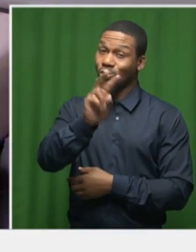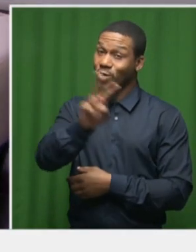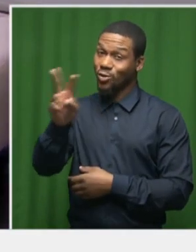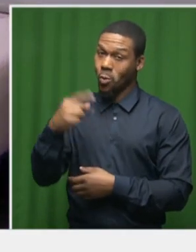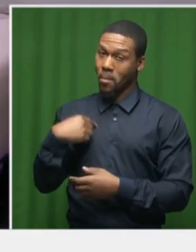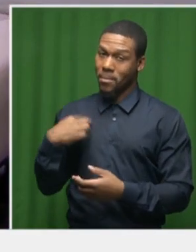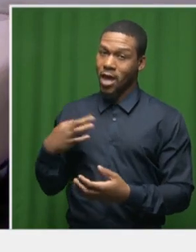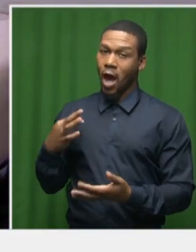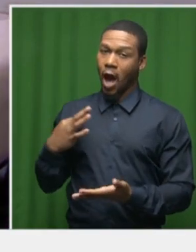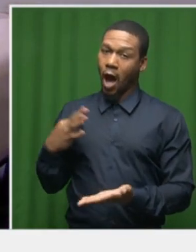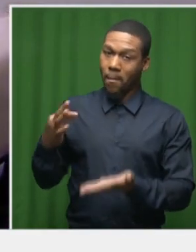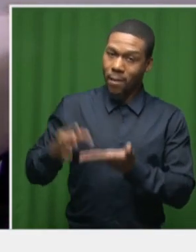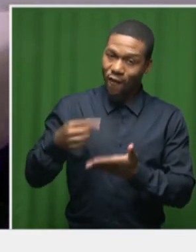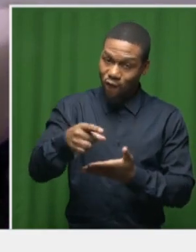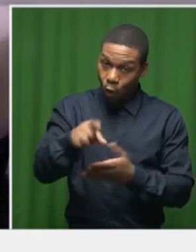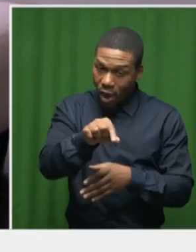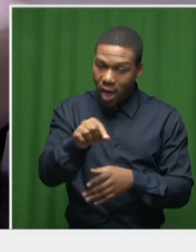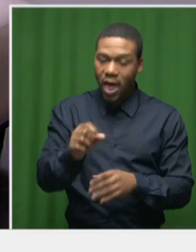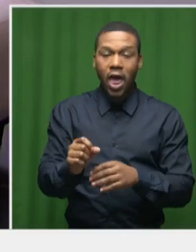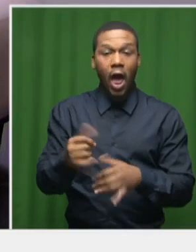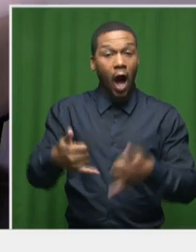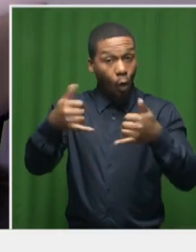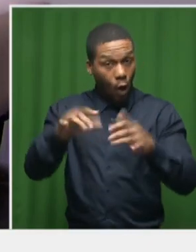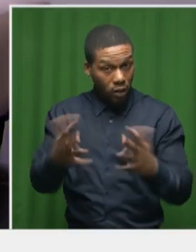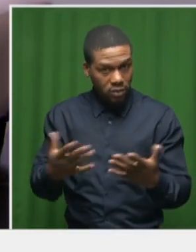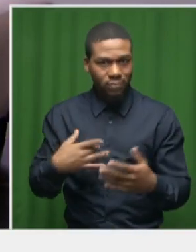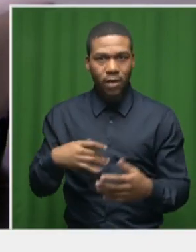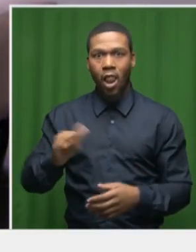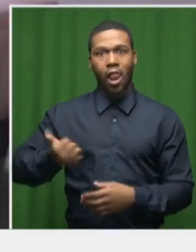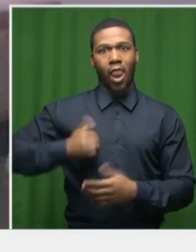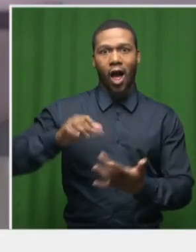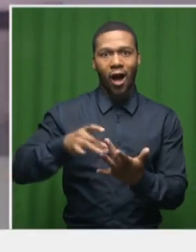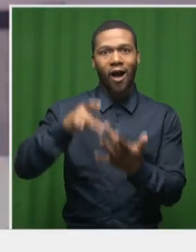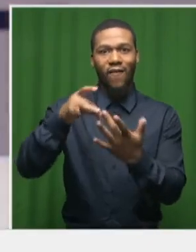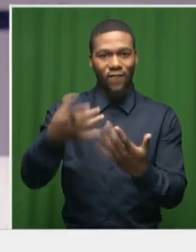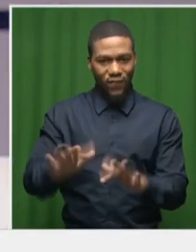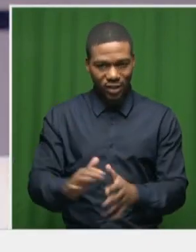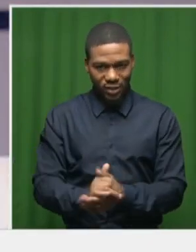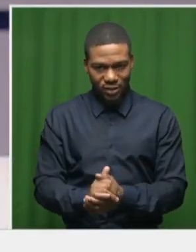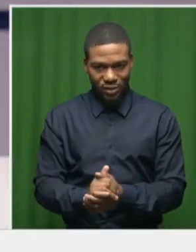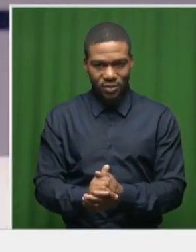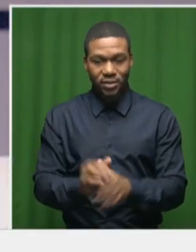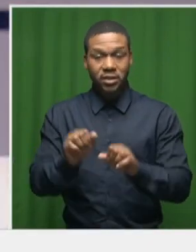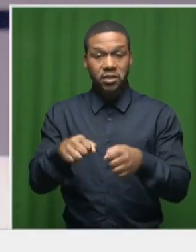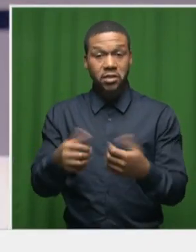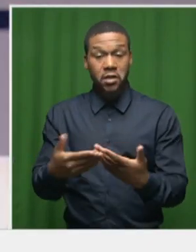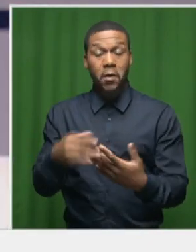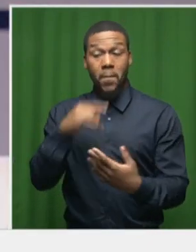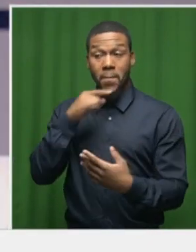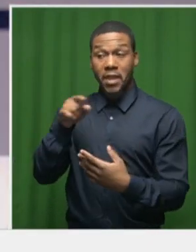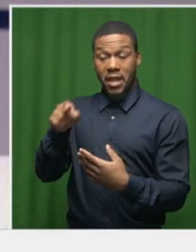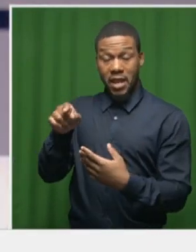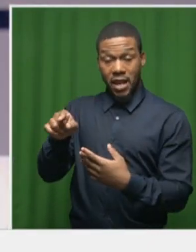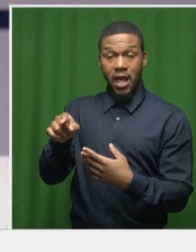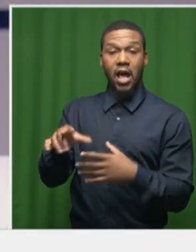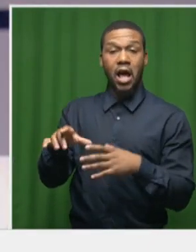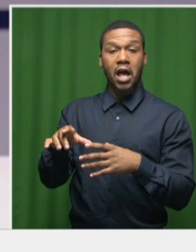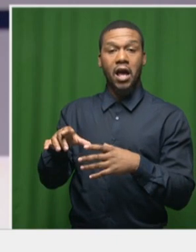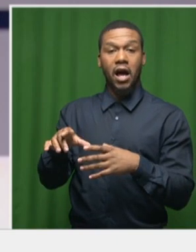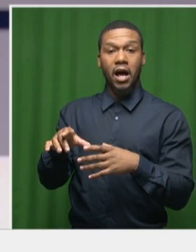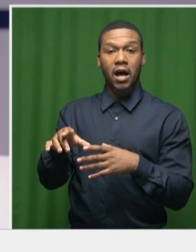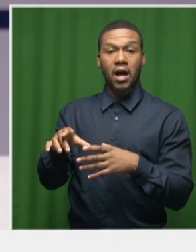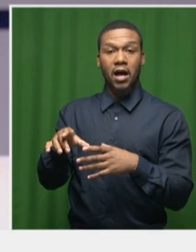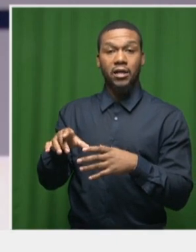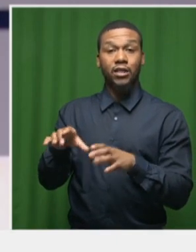by the Meta Foundation and Sara and the rest of her team. And so it's a 3-month residency based in Johannesburg. And basically during